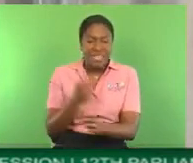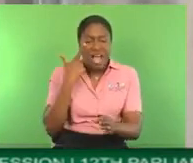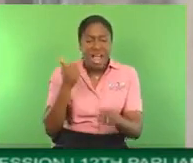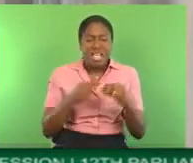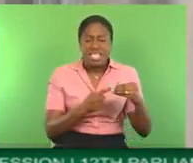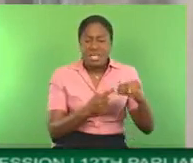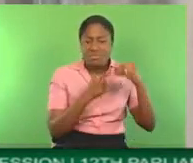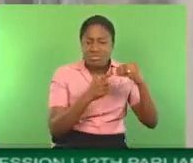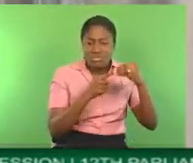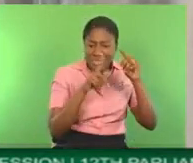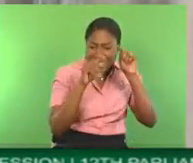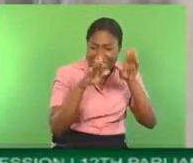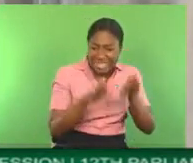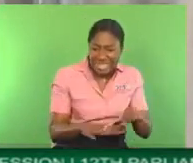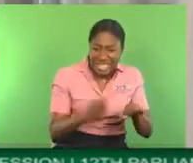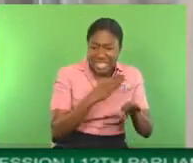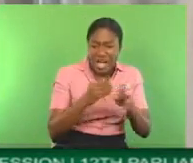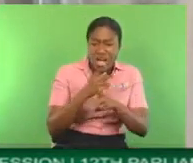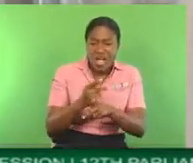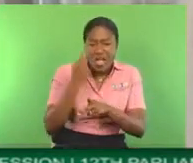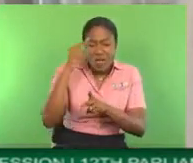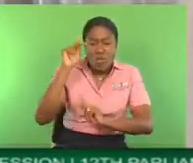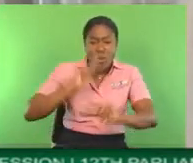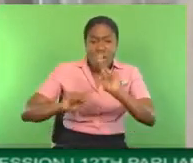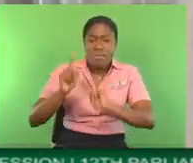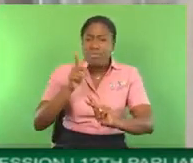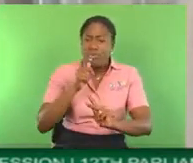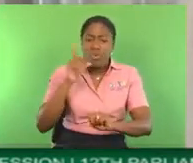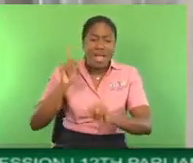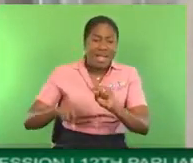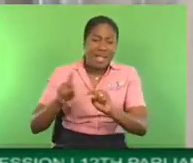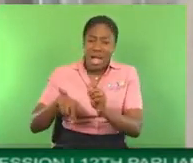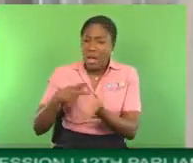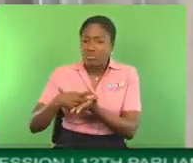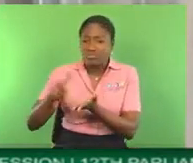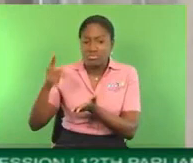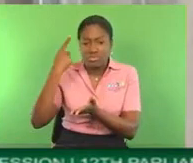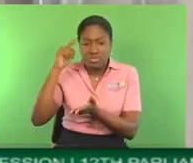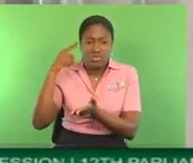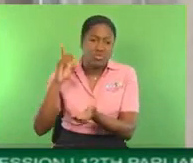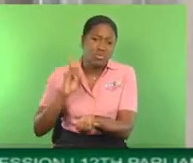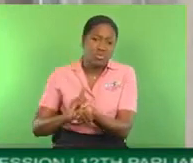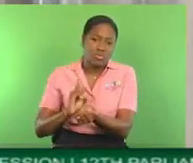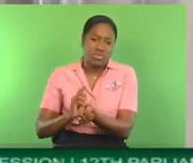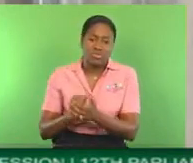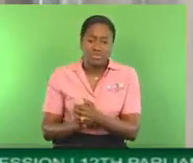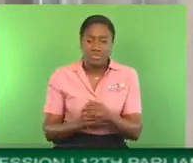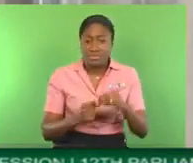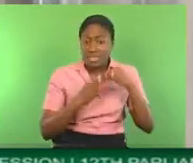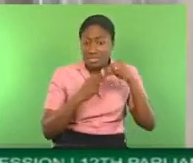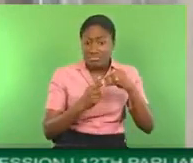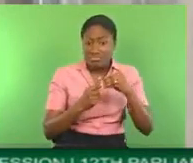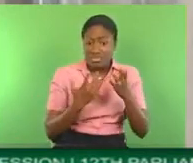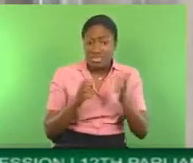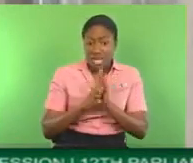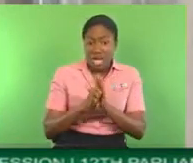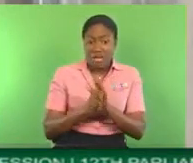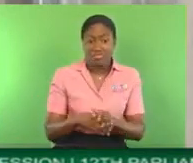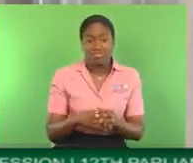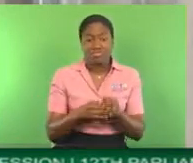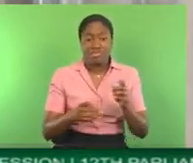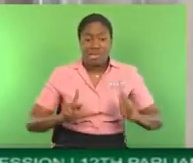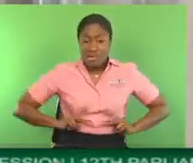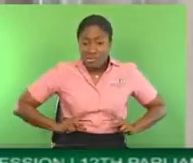and procedures for those persons who cannot afford such as angiogram,